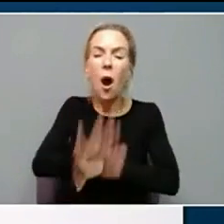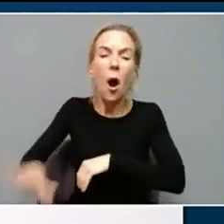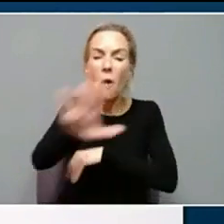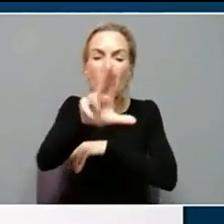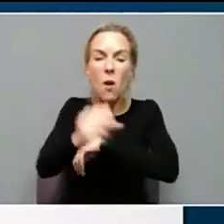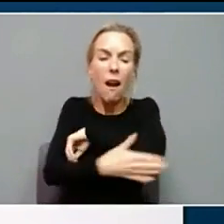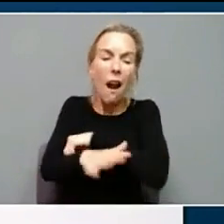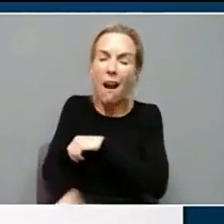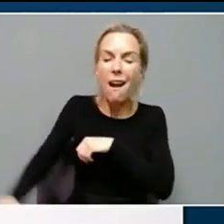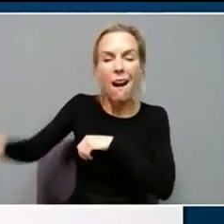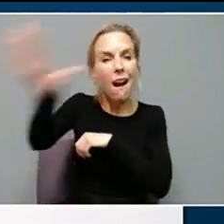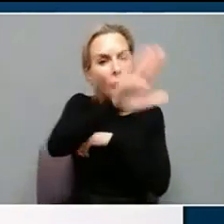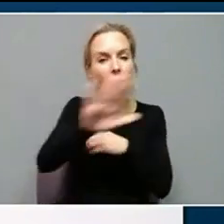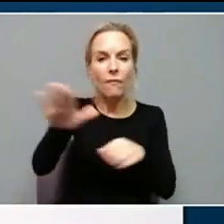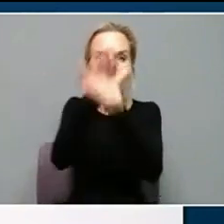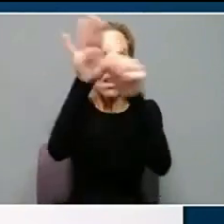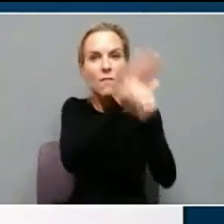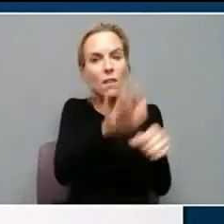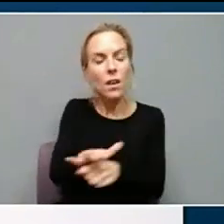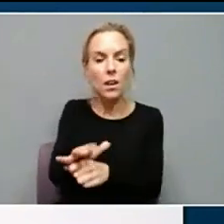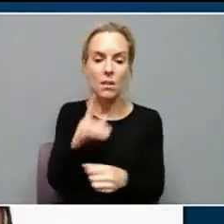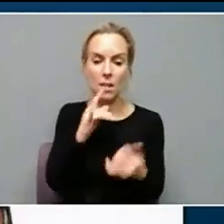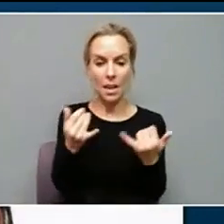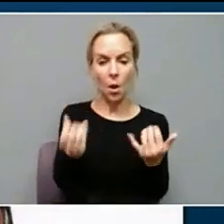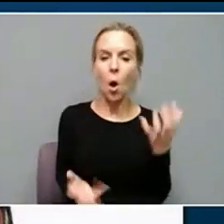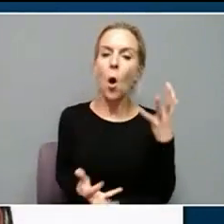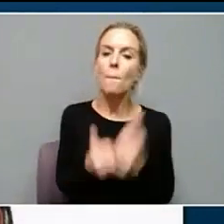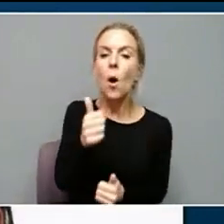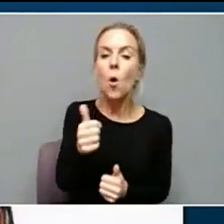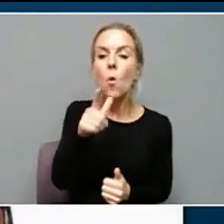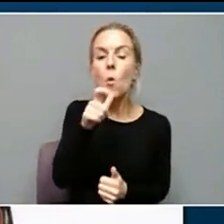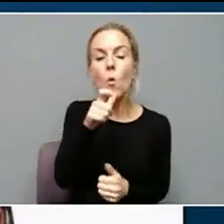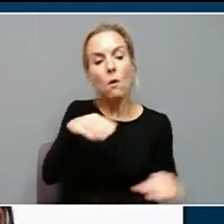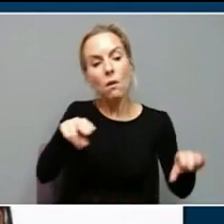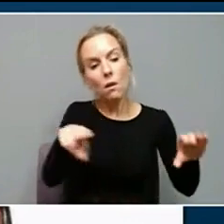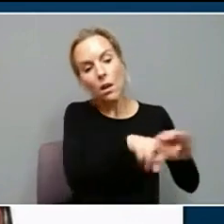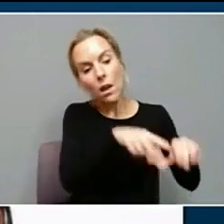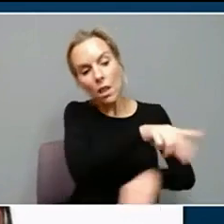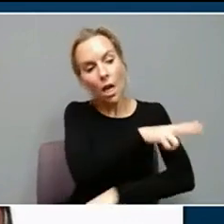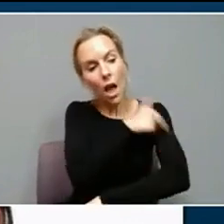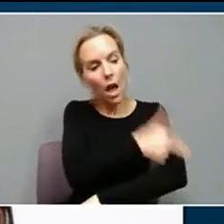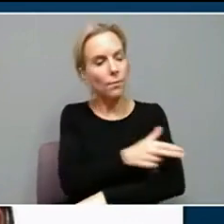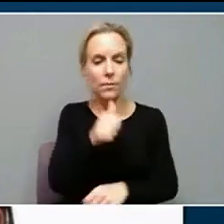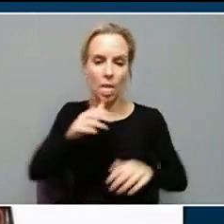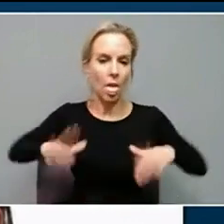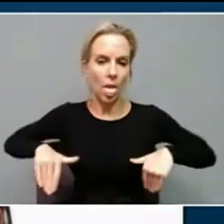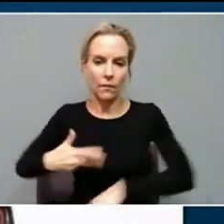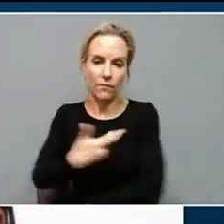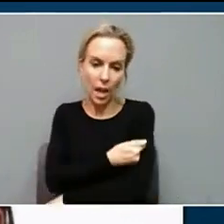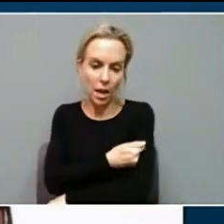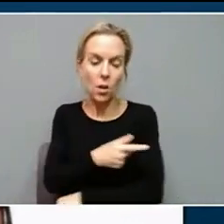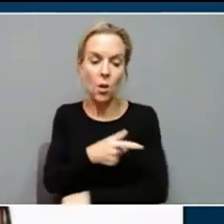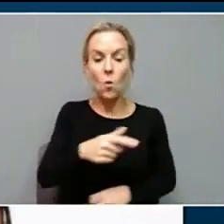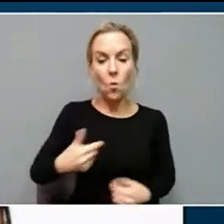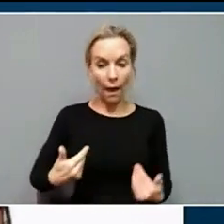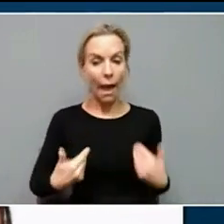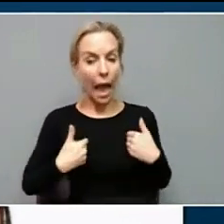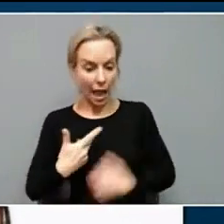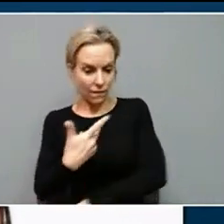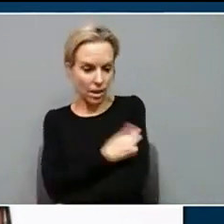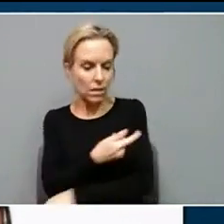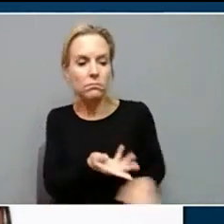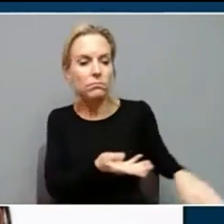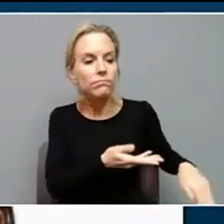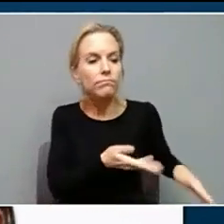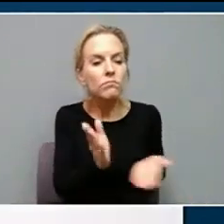our patients right now are unvaccinated folks. Patients that we've had that have been vaccinated, they've been admitted for maybe a day